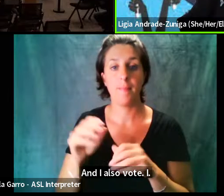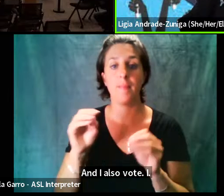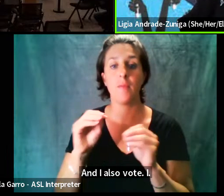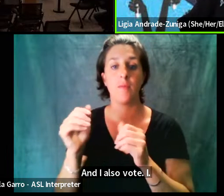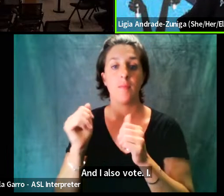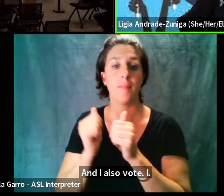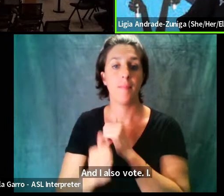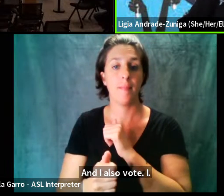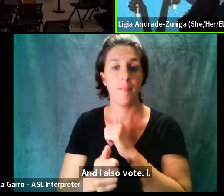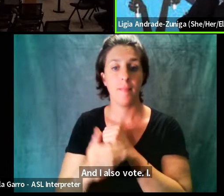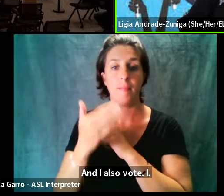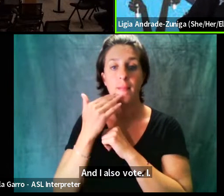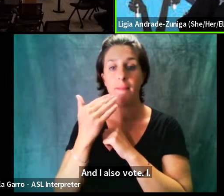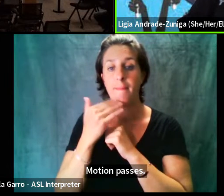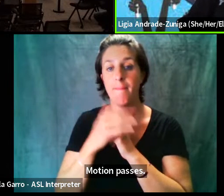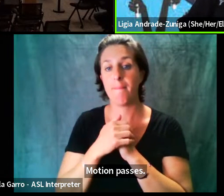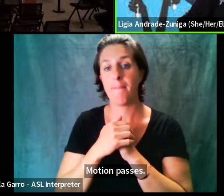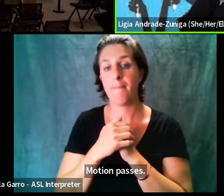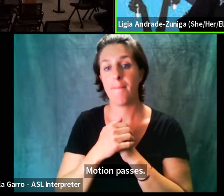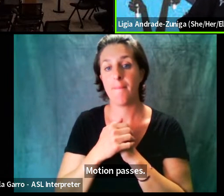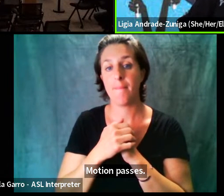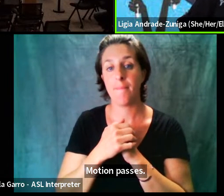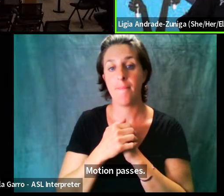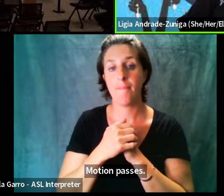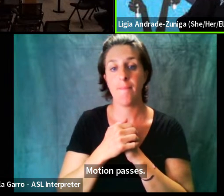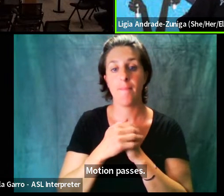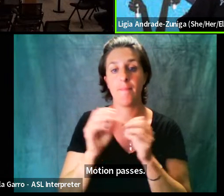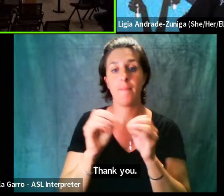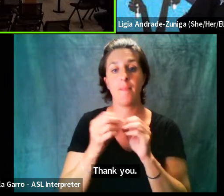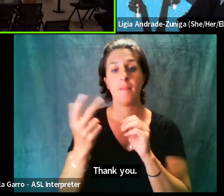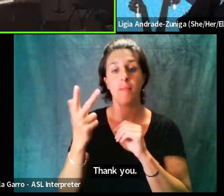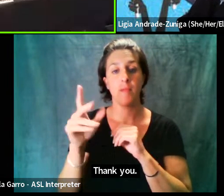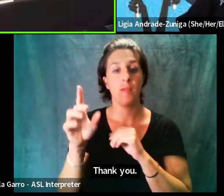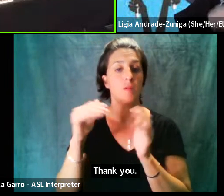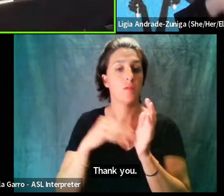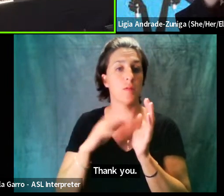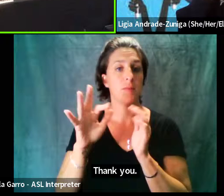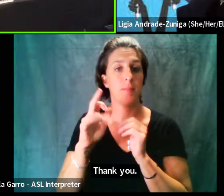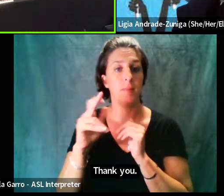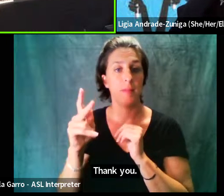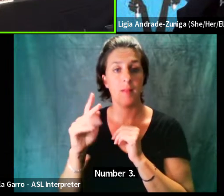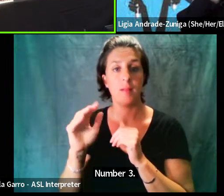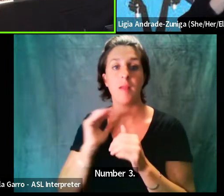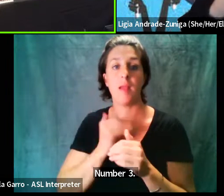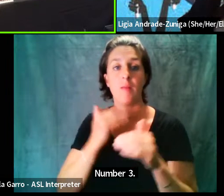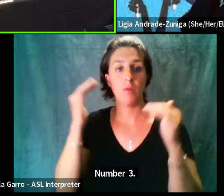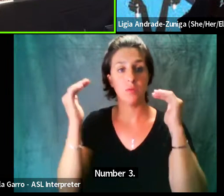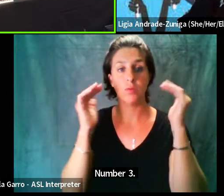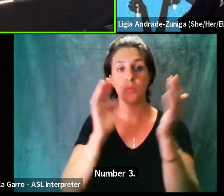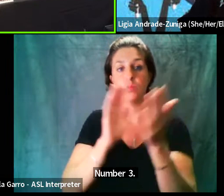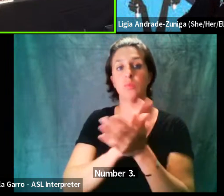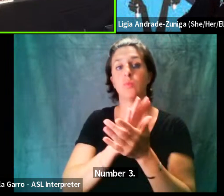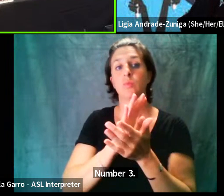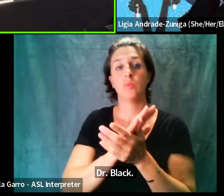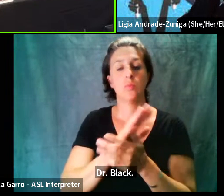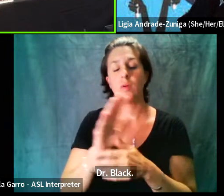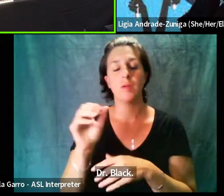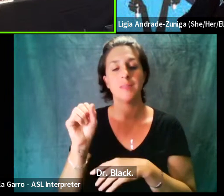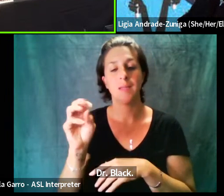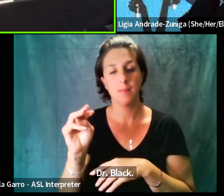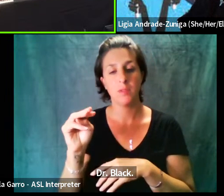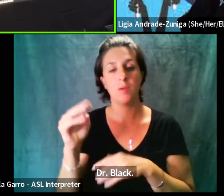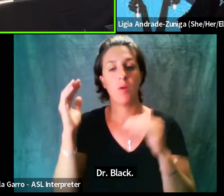passes. Thank you. Number 3, Dr. Black. Yes, our adult school, or I'm sorry, our San Mateo